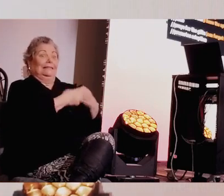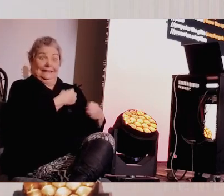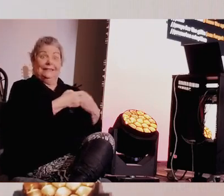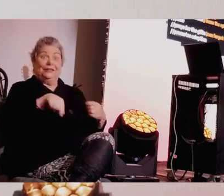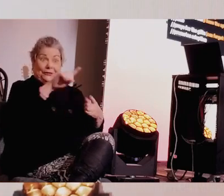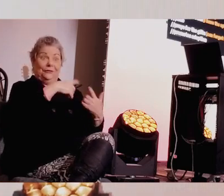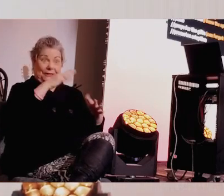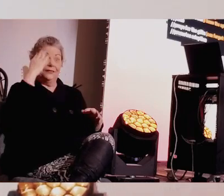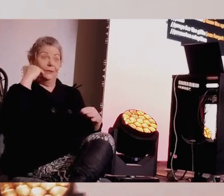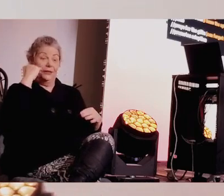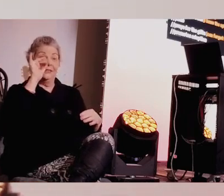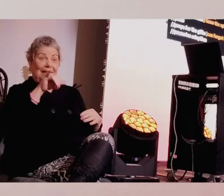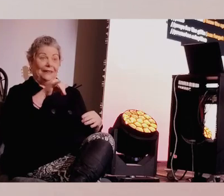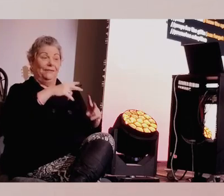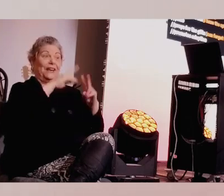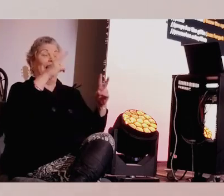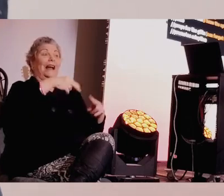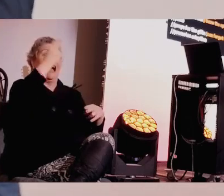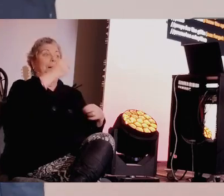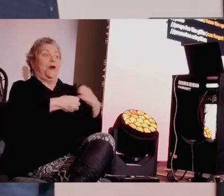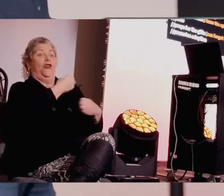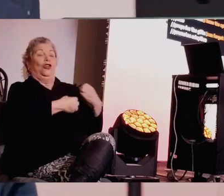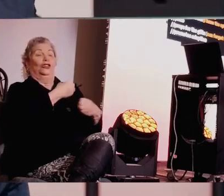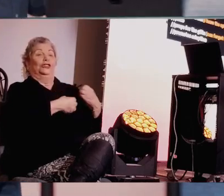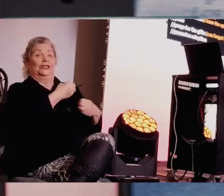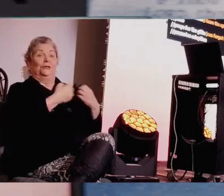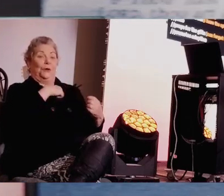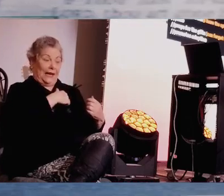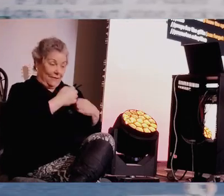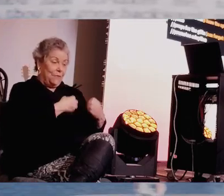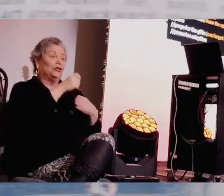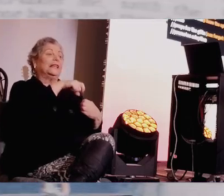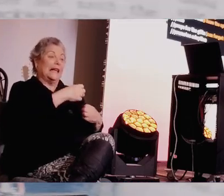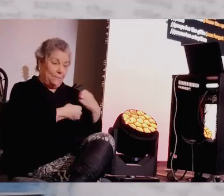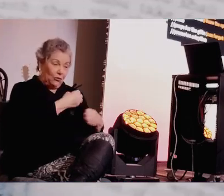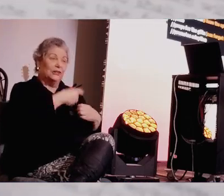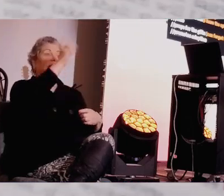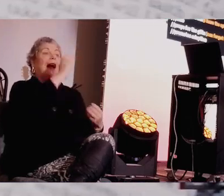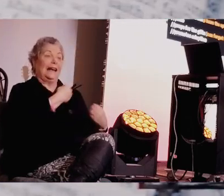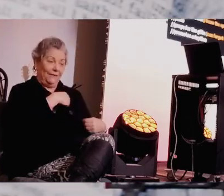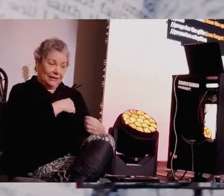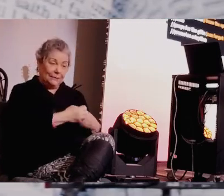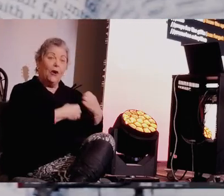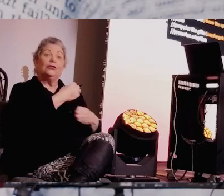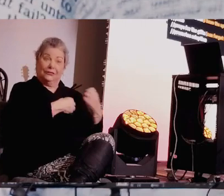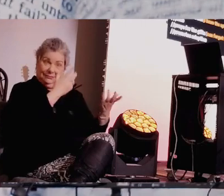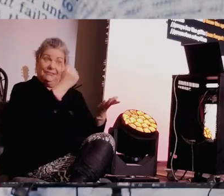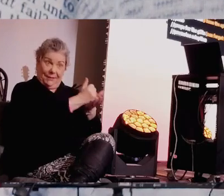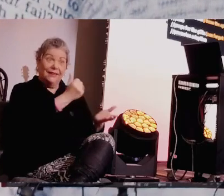Everybody experienced that? The highly emotional charged place. We got emotions. Hallelujah. God gave us emotions.